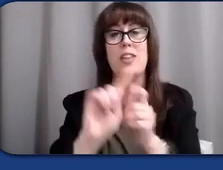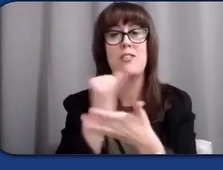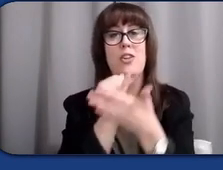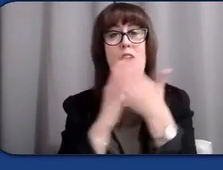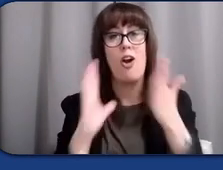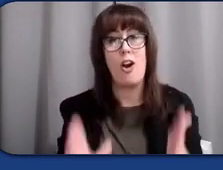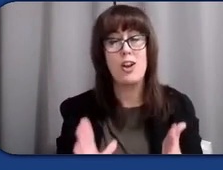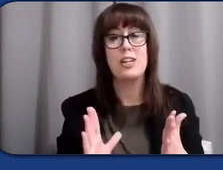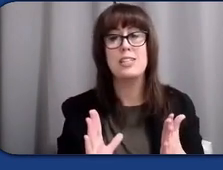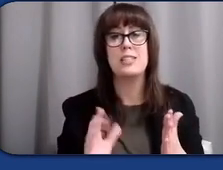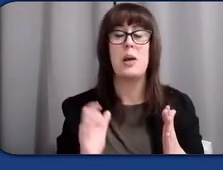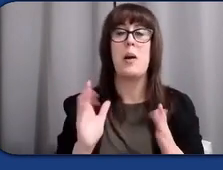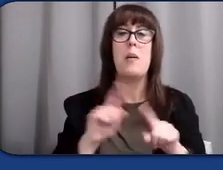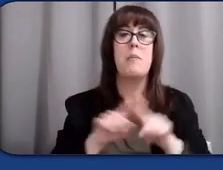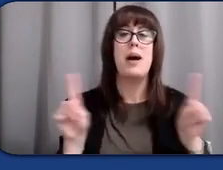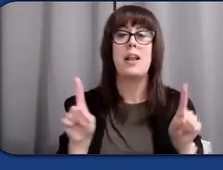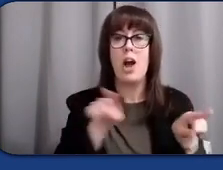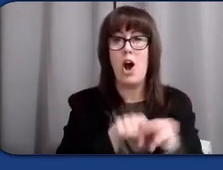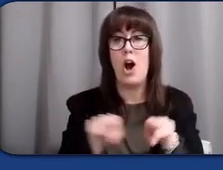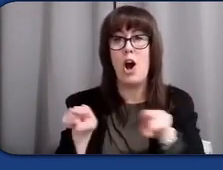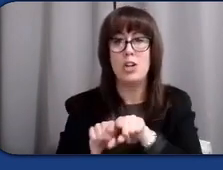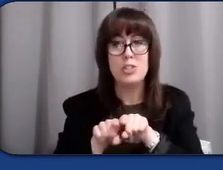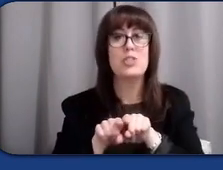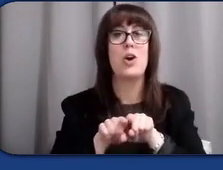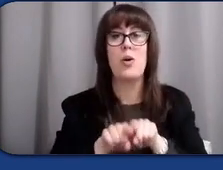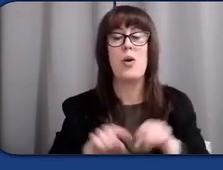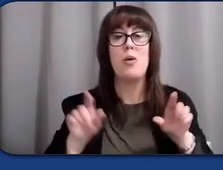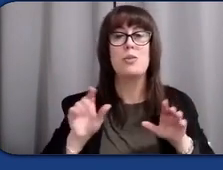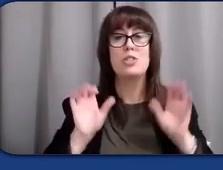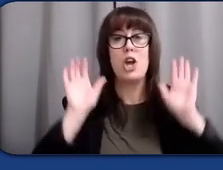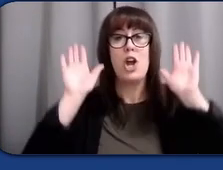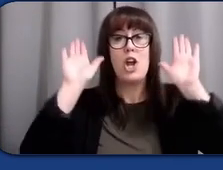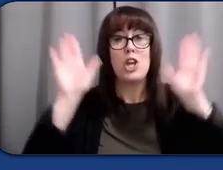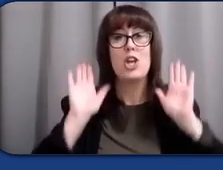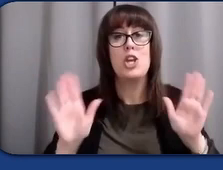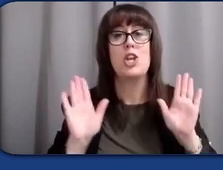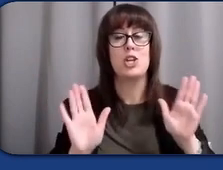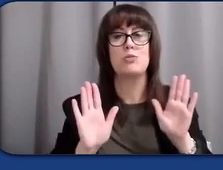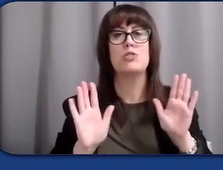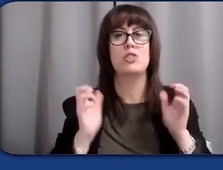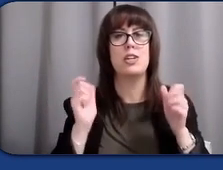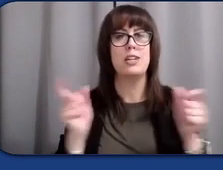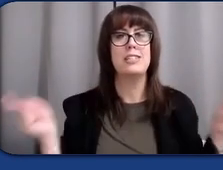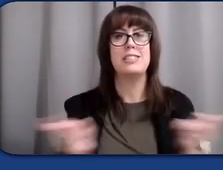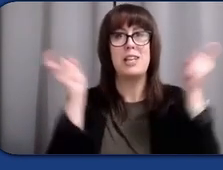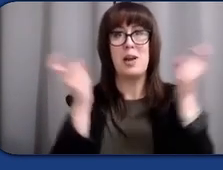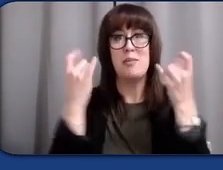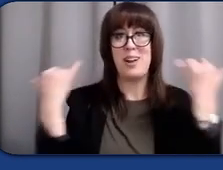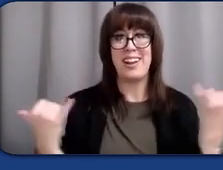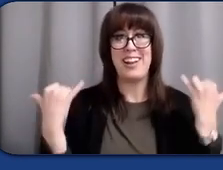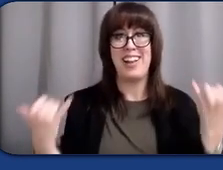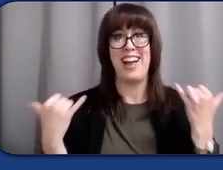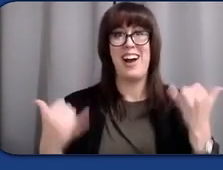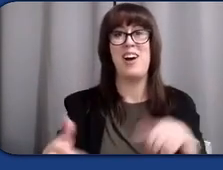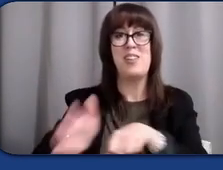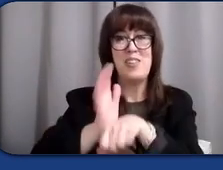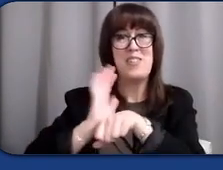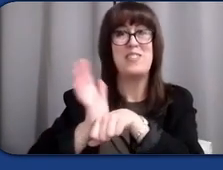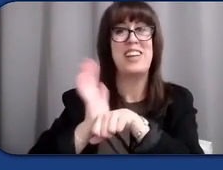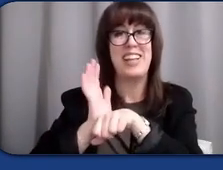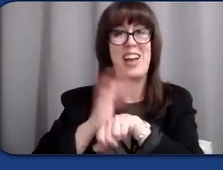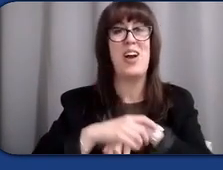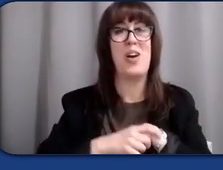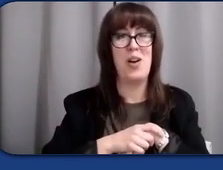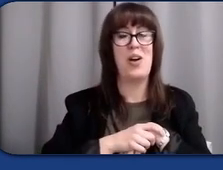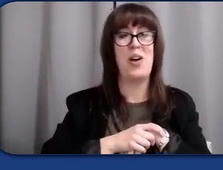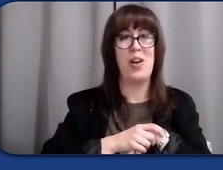it was a huge collaboration with JK as well. So, hey, let's have a watch and look at the Bullets to Books video, speaking a lot about how